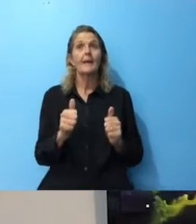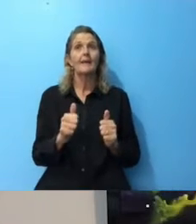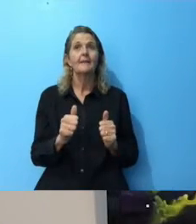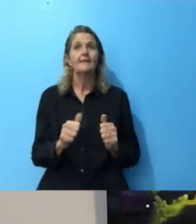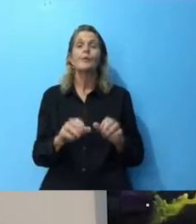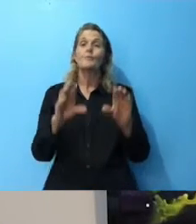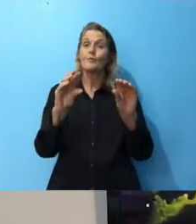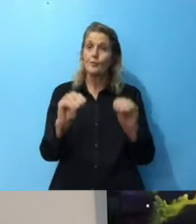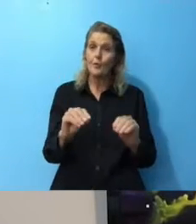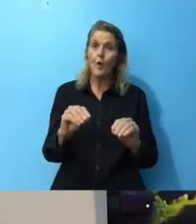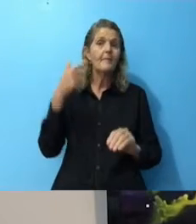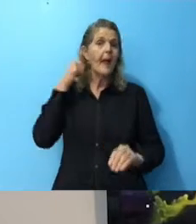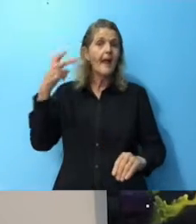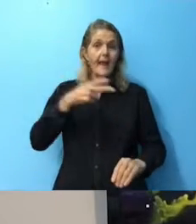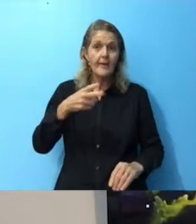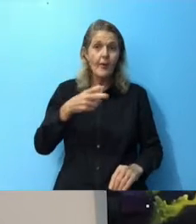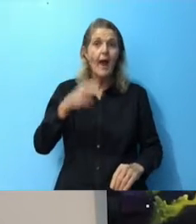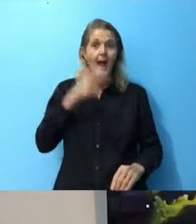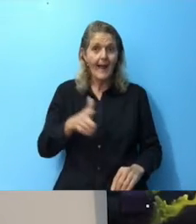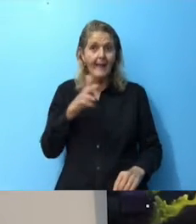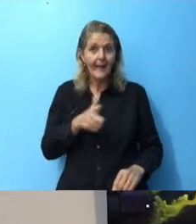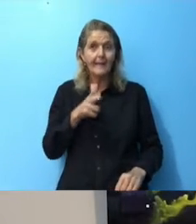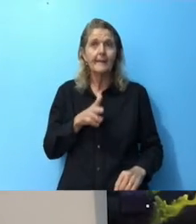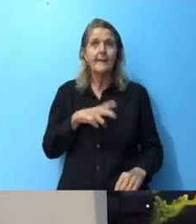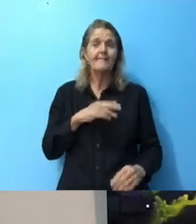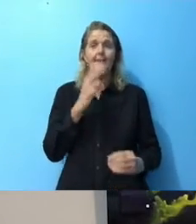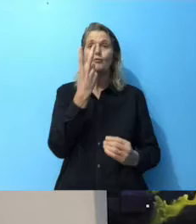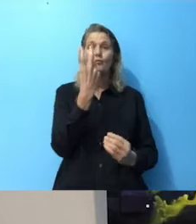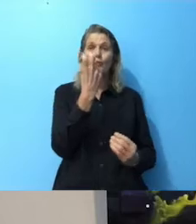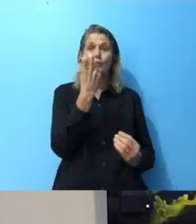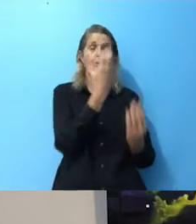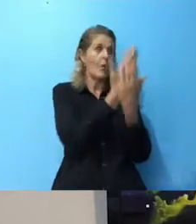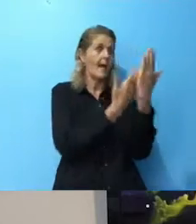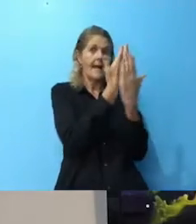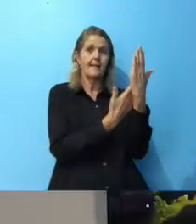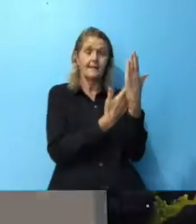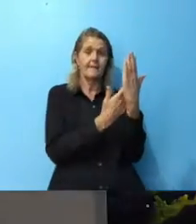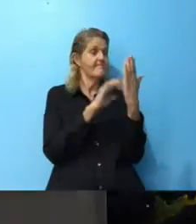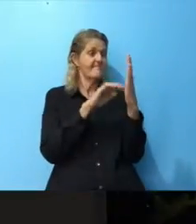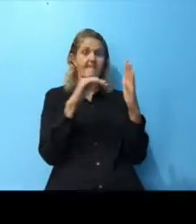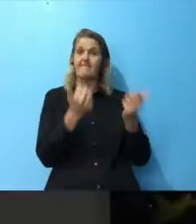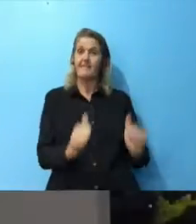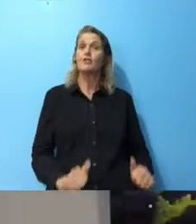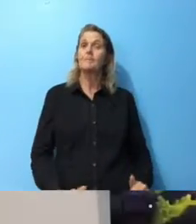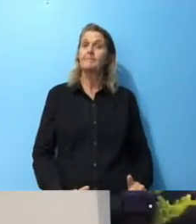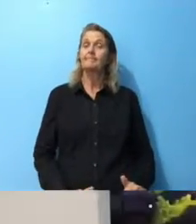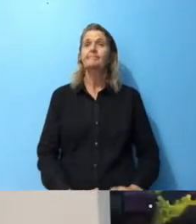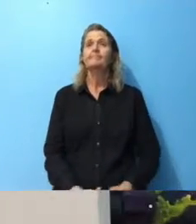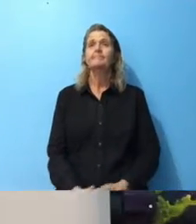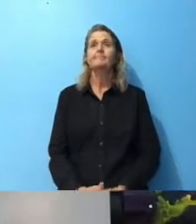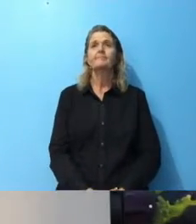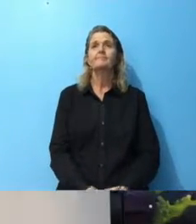Alrighty guys, I'm just going to pause and give that a quick blast with the hairdryer, and we've got 2 more layers to do, and then we're done. Alright guys,